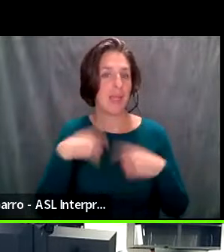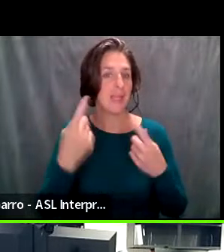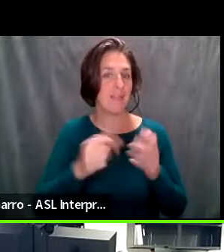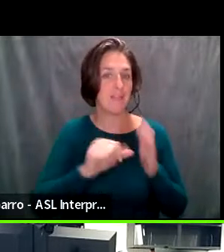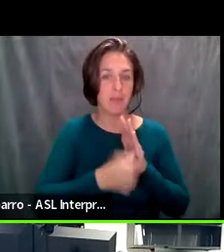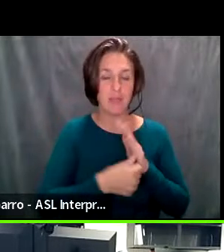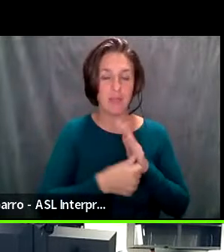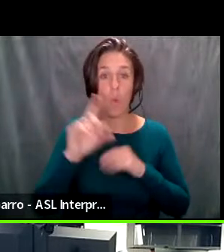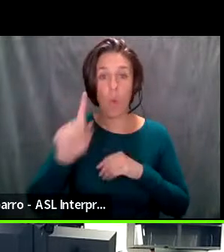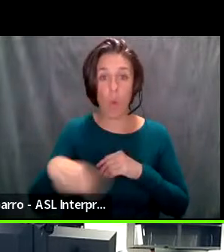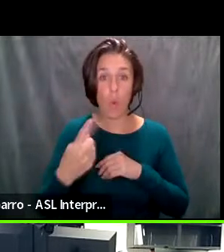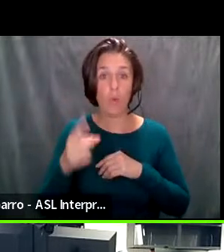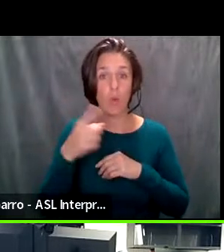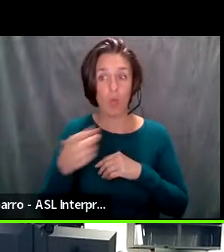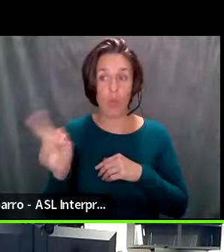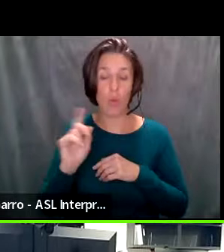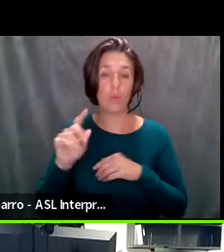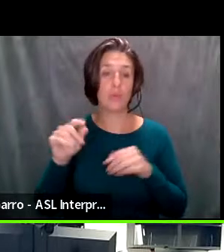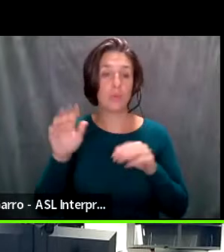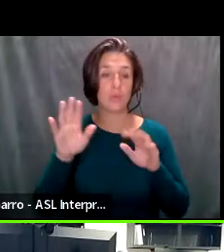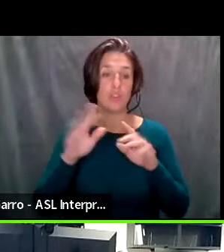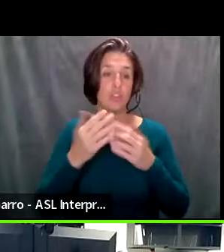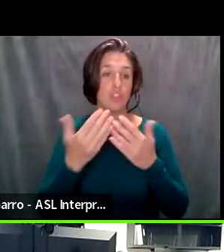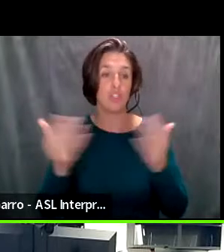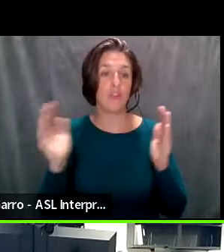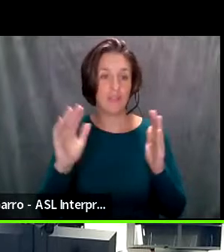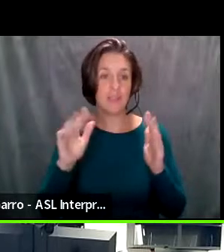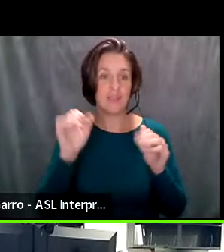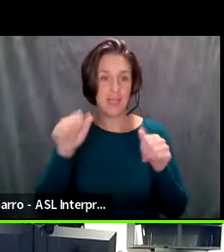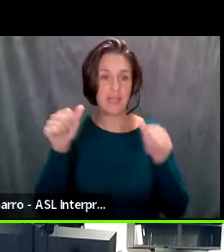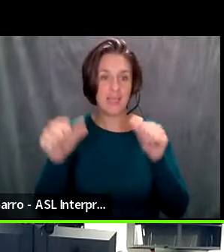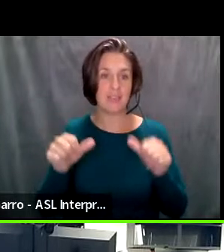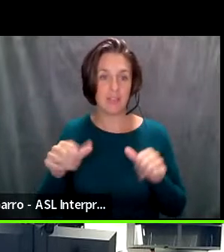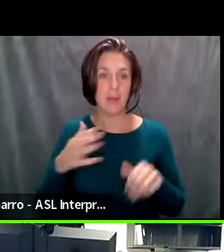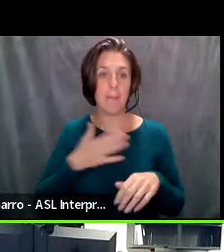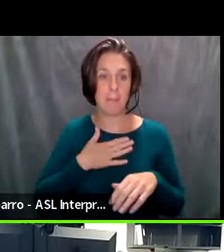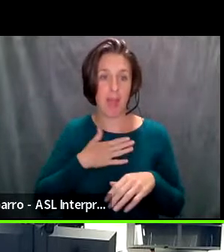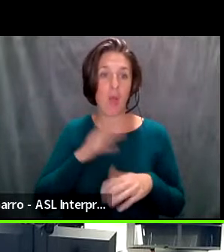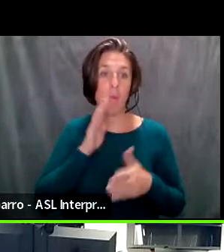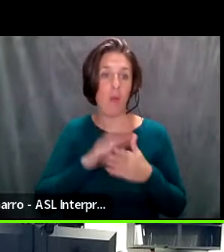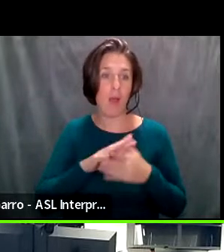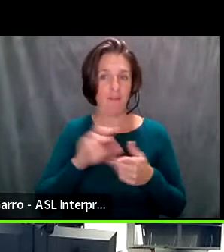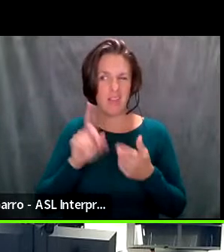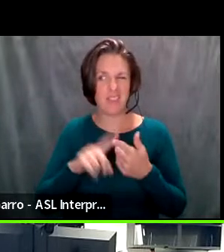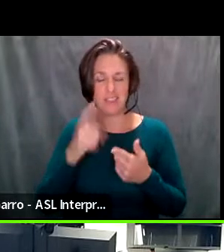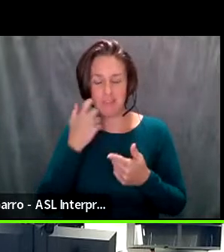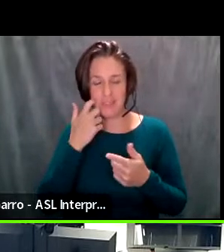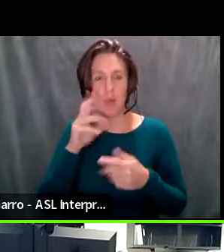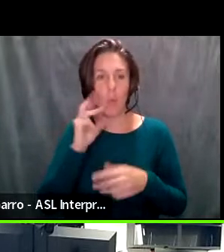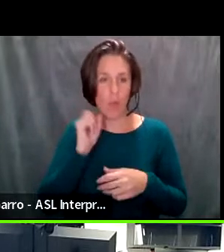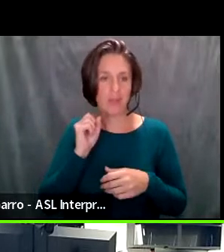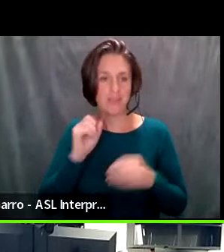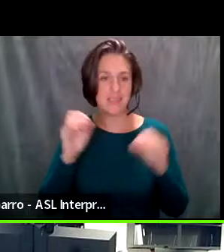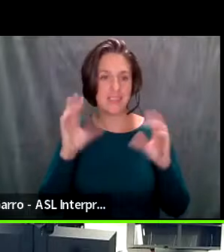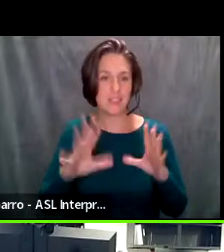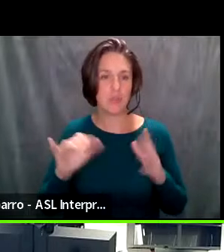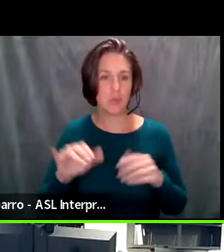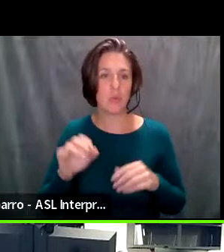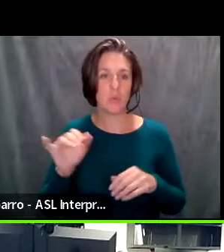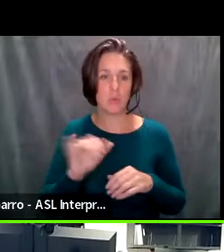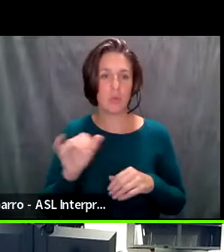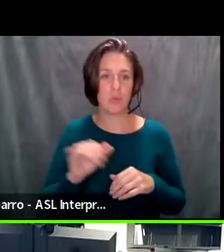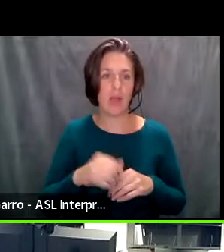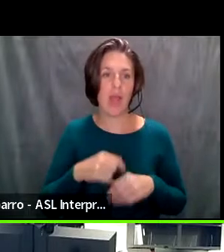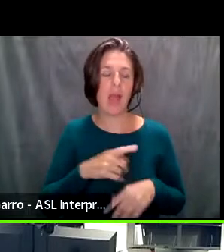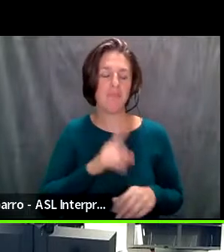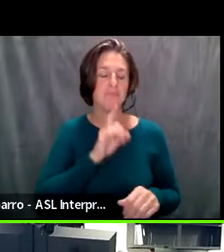those surfaces could be tacked on. No, my wife until recently was a teacher too, and I'm fairly certain that there is no way that she would have only